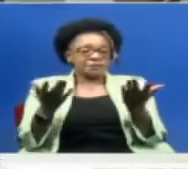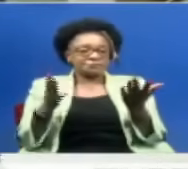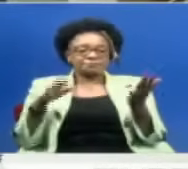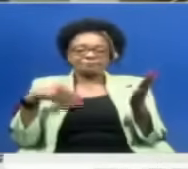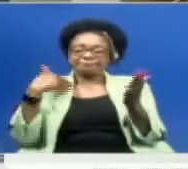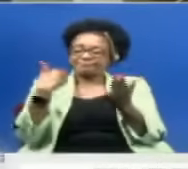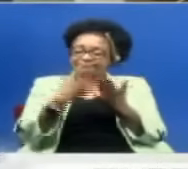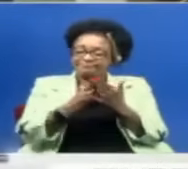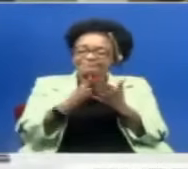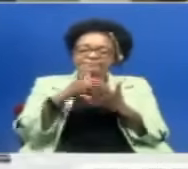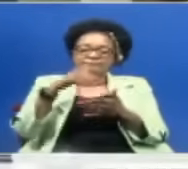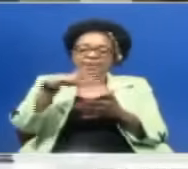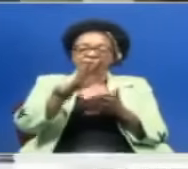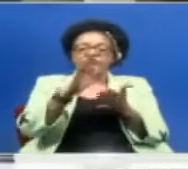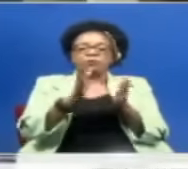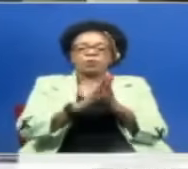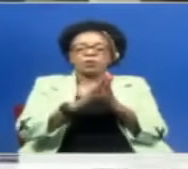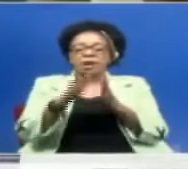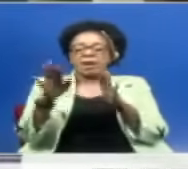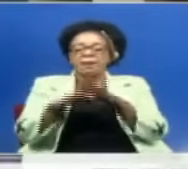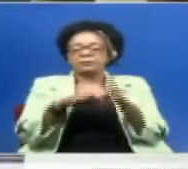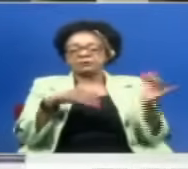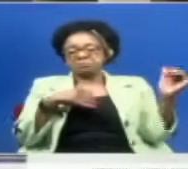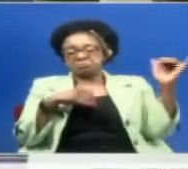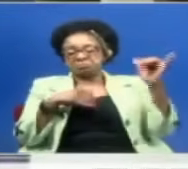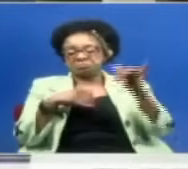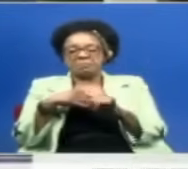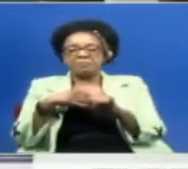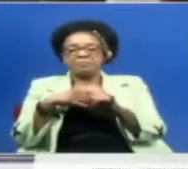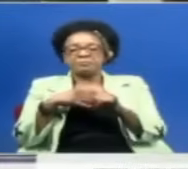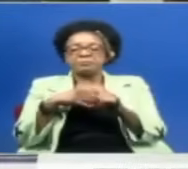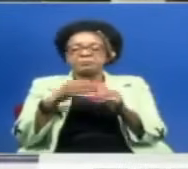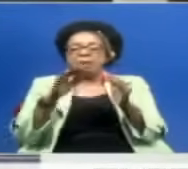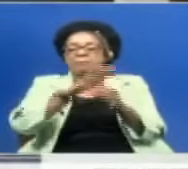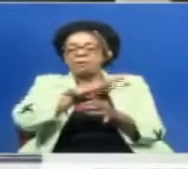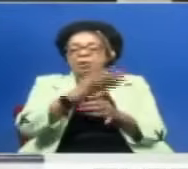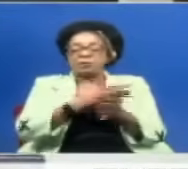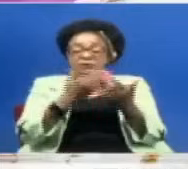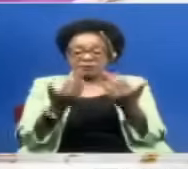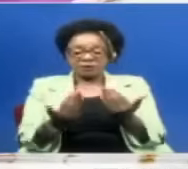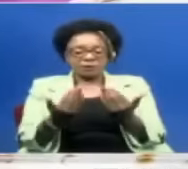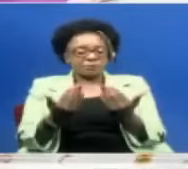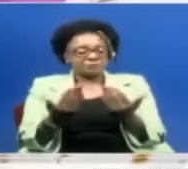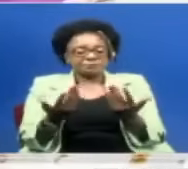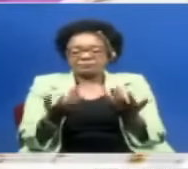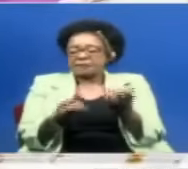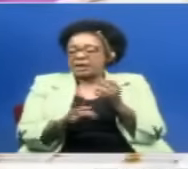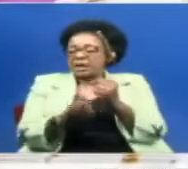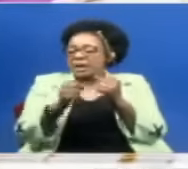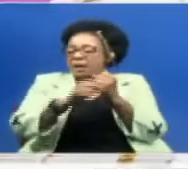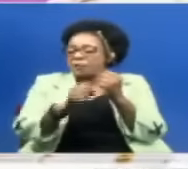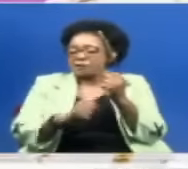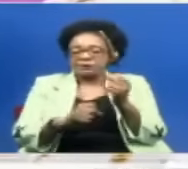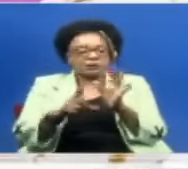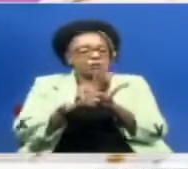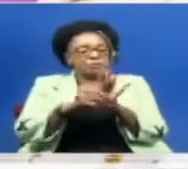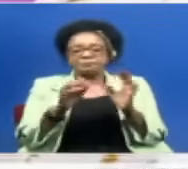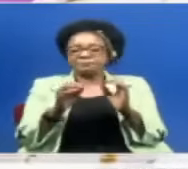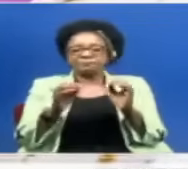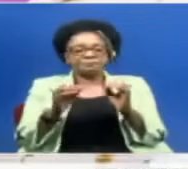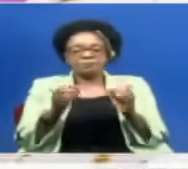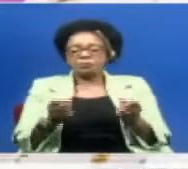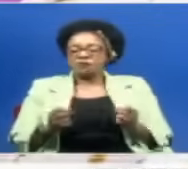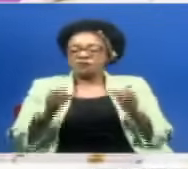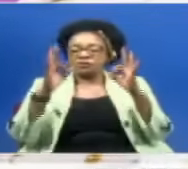his deputy return to the country, the center of power in the country is not elaborated in law, with no official transfer of